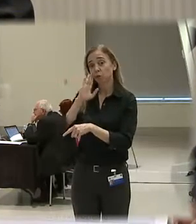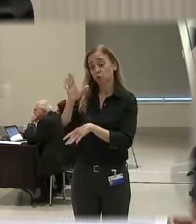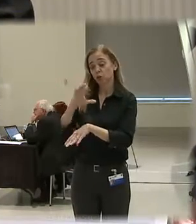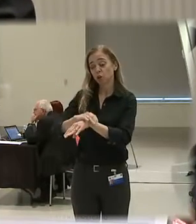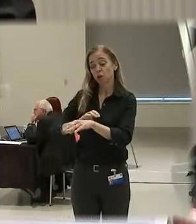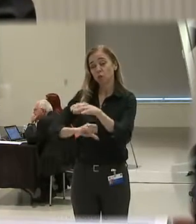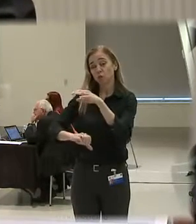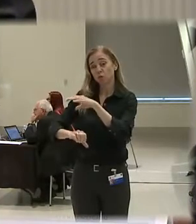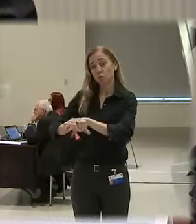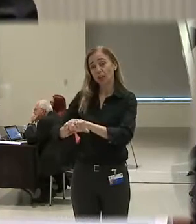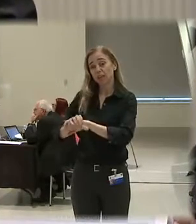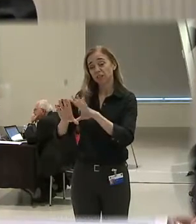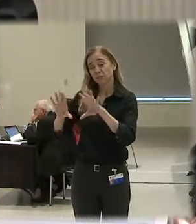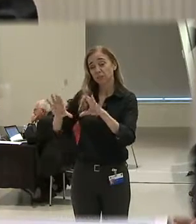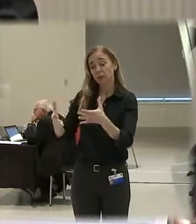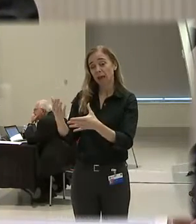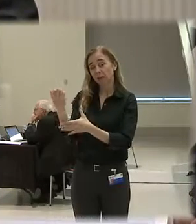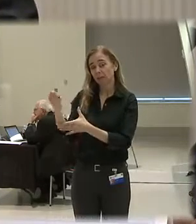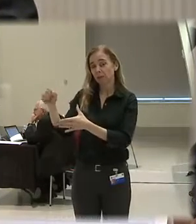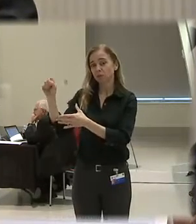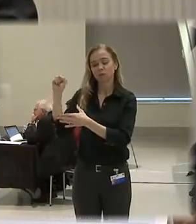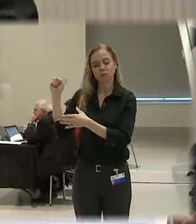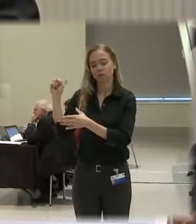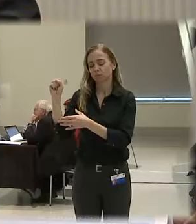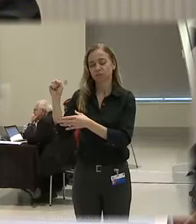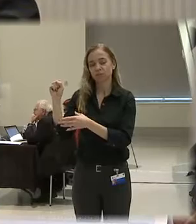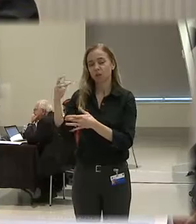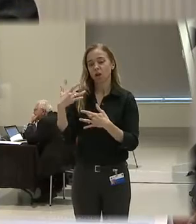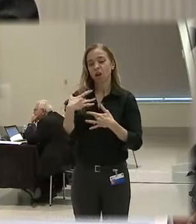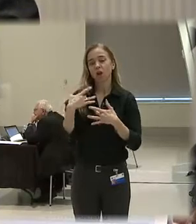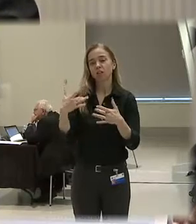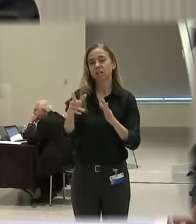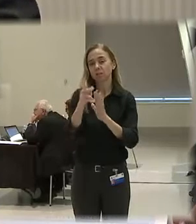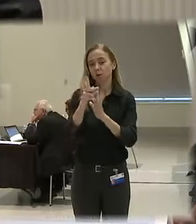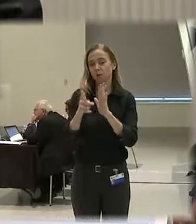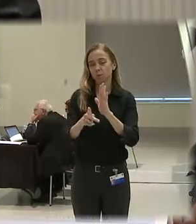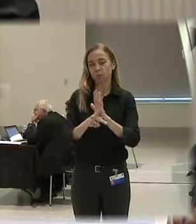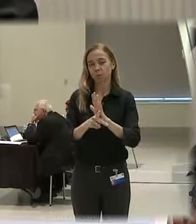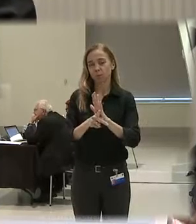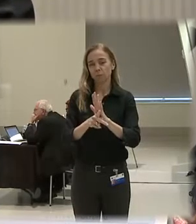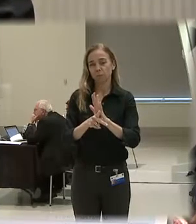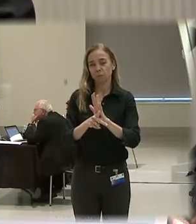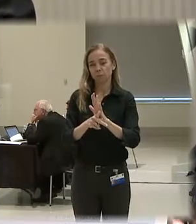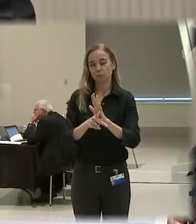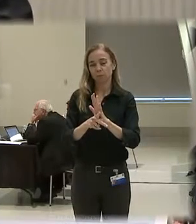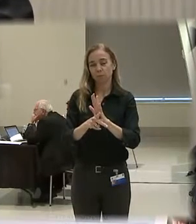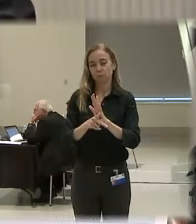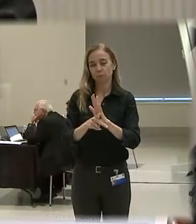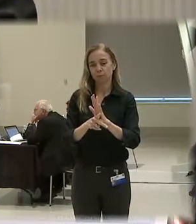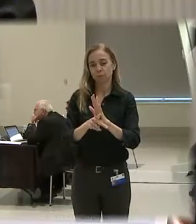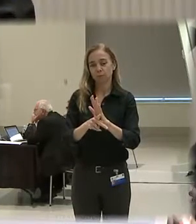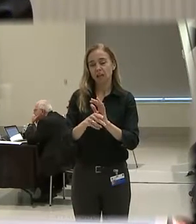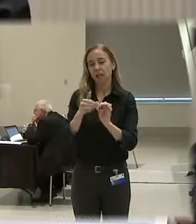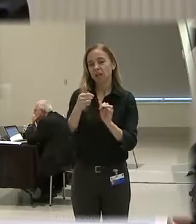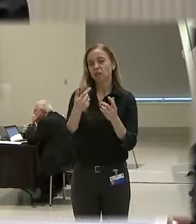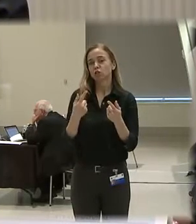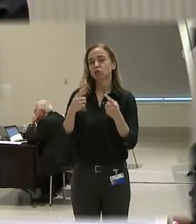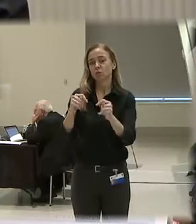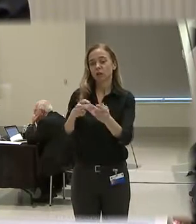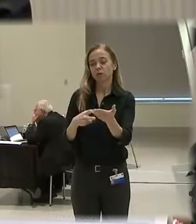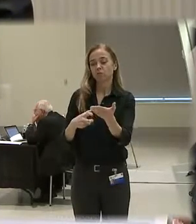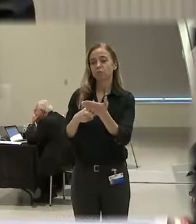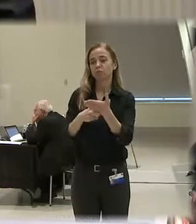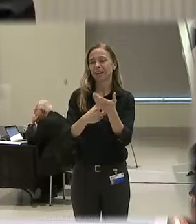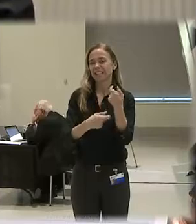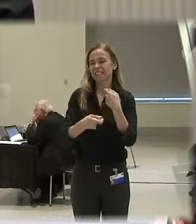demonstration operations are misdemeanors, and our typical policy there is to make every effort to cite out